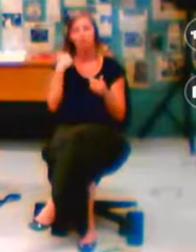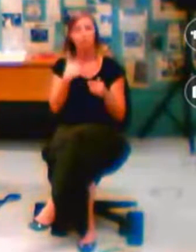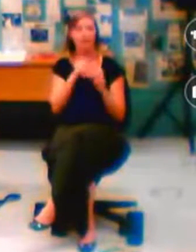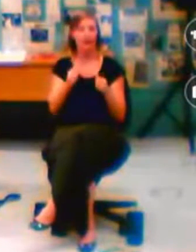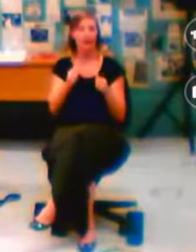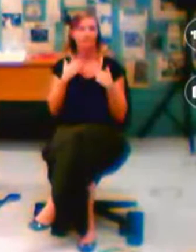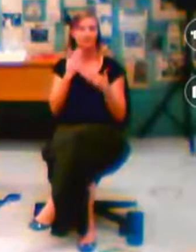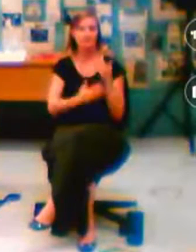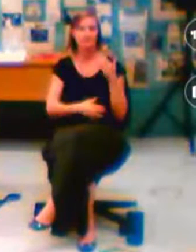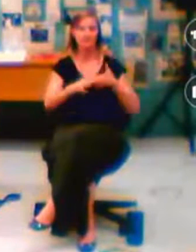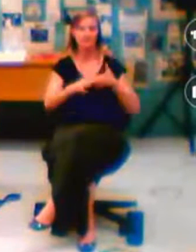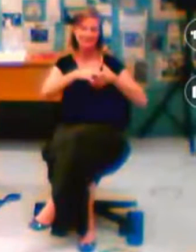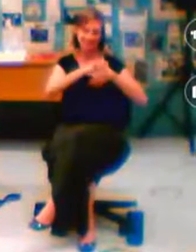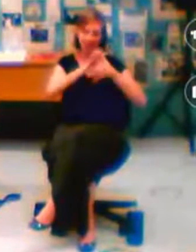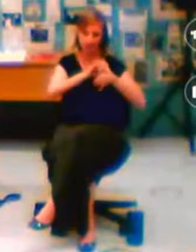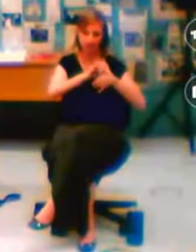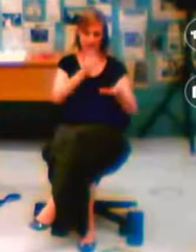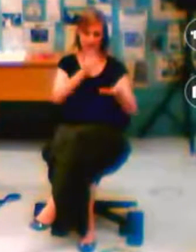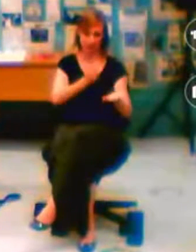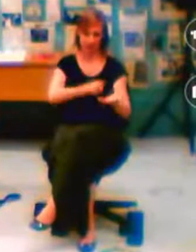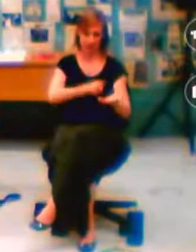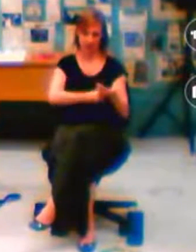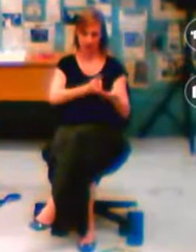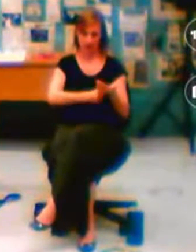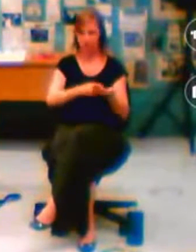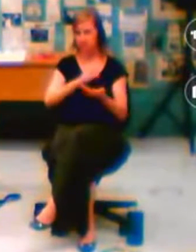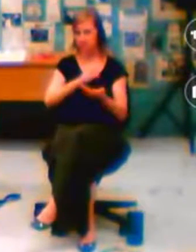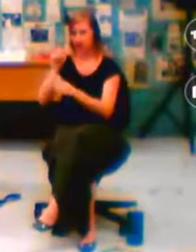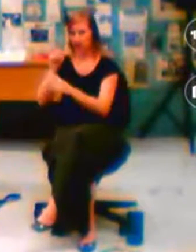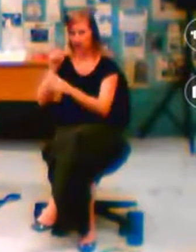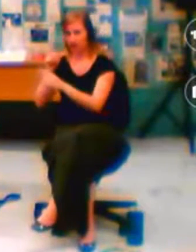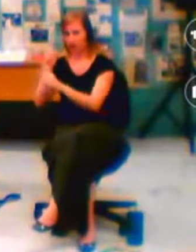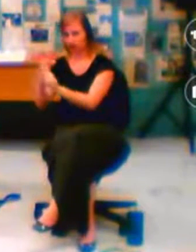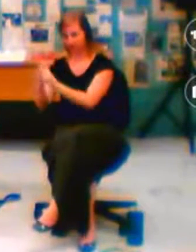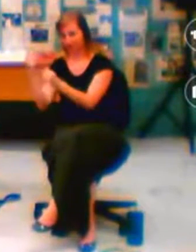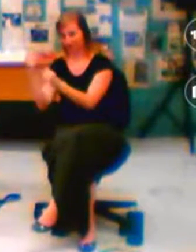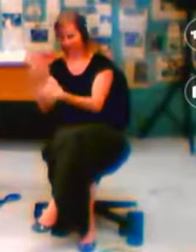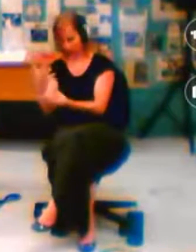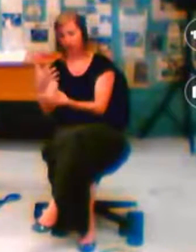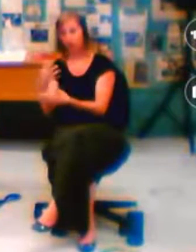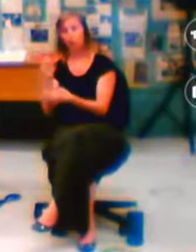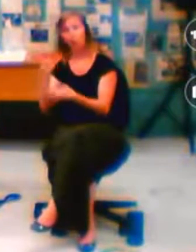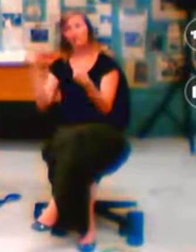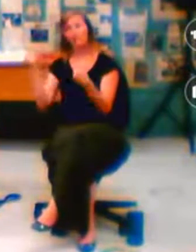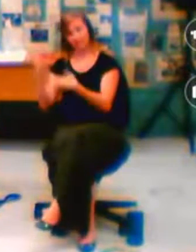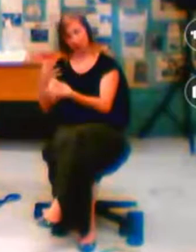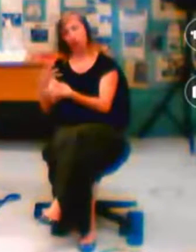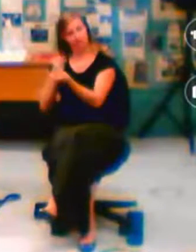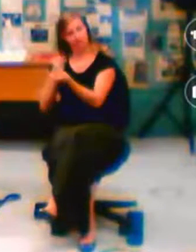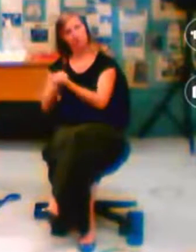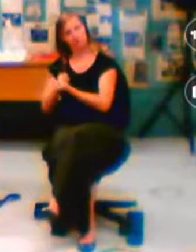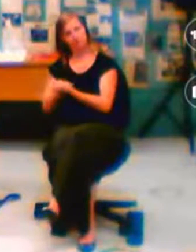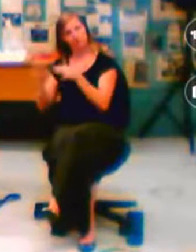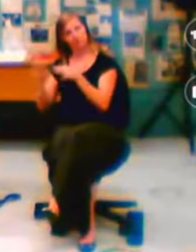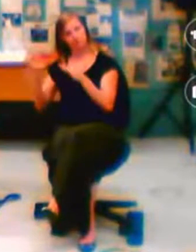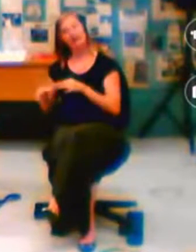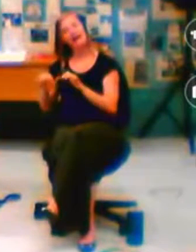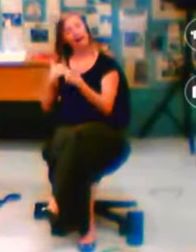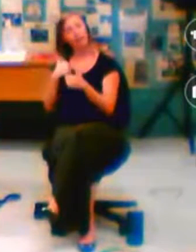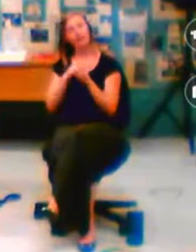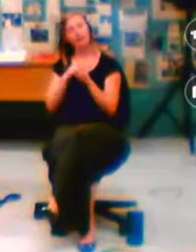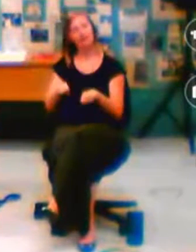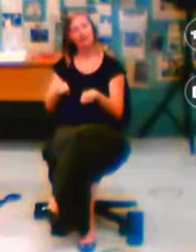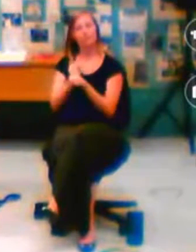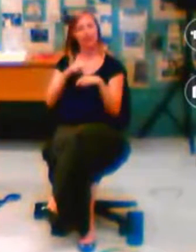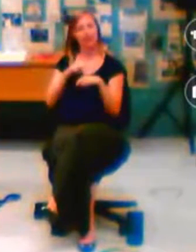my job so that I can pee every day and I can use a wheelchair here? I think there's a lot of opportunities here, and I'm wondering